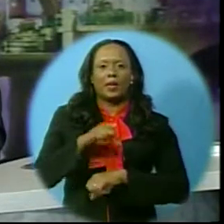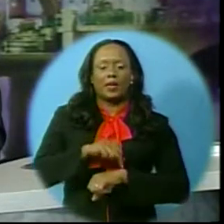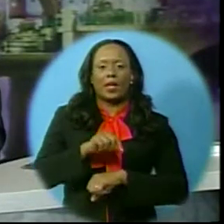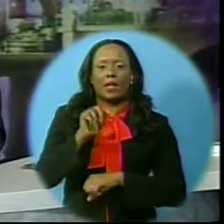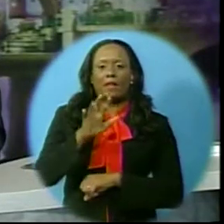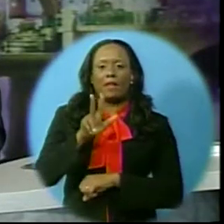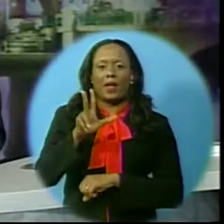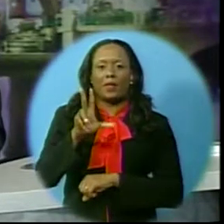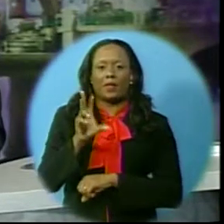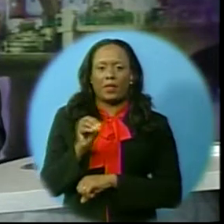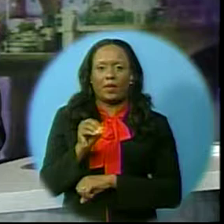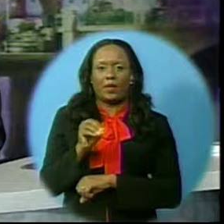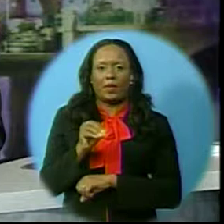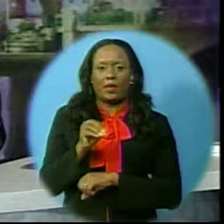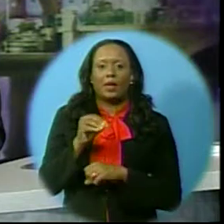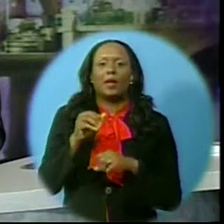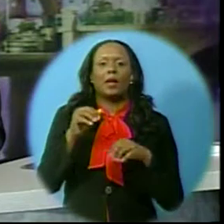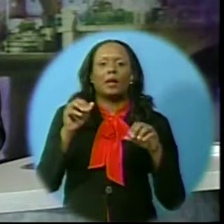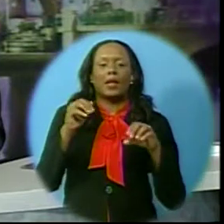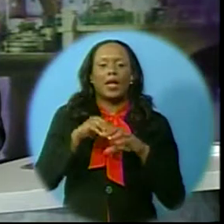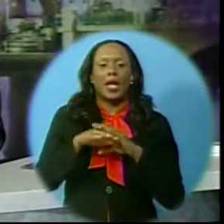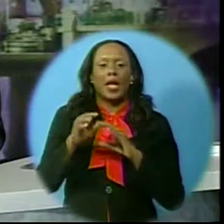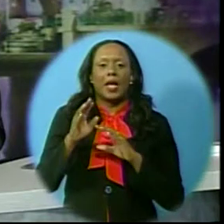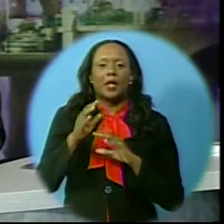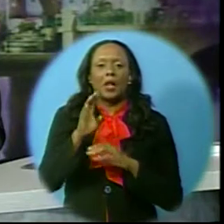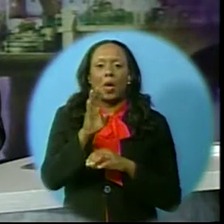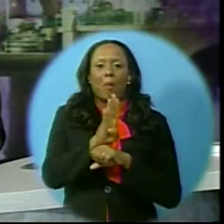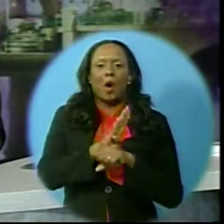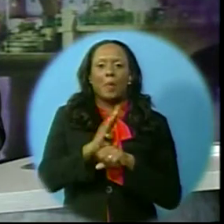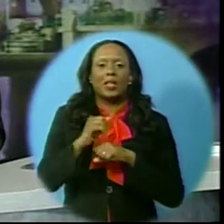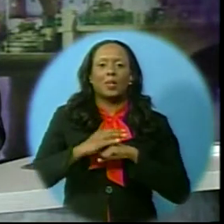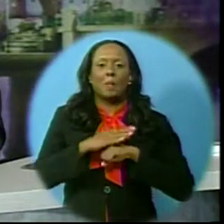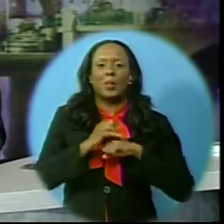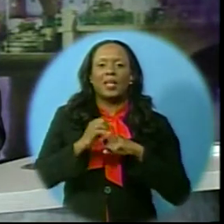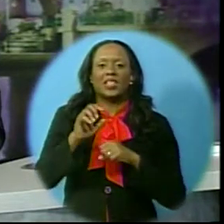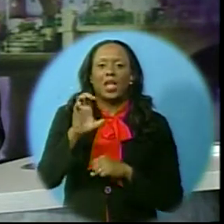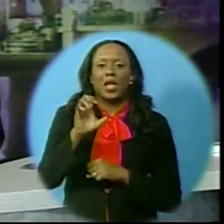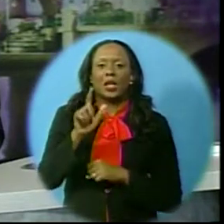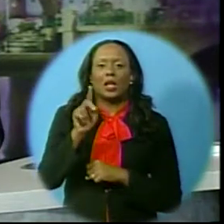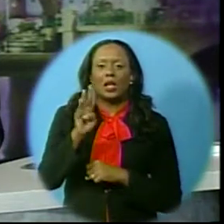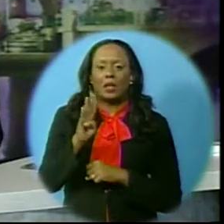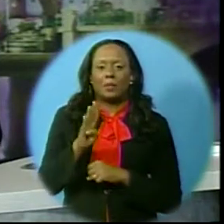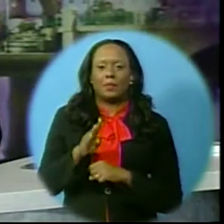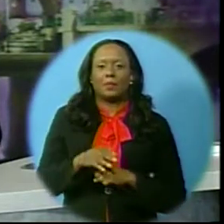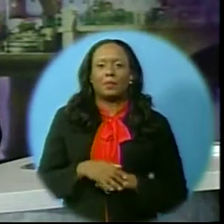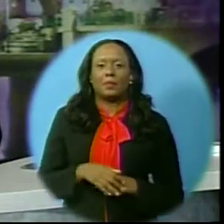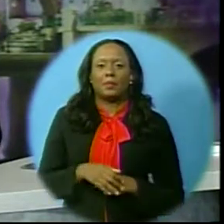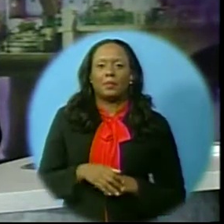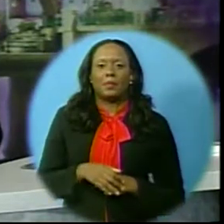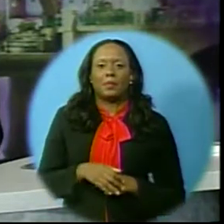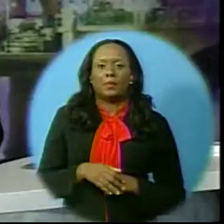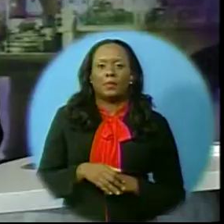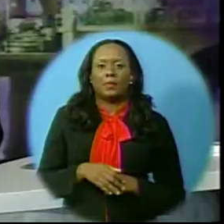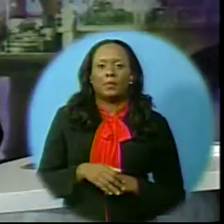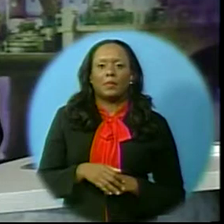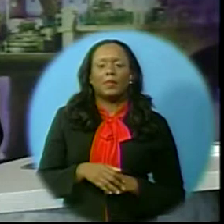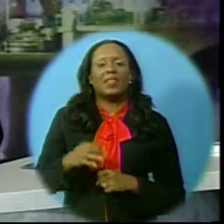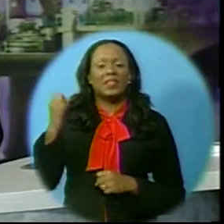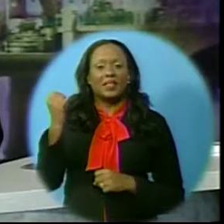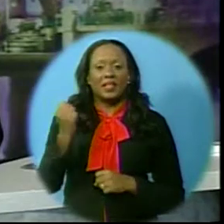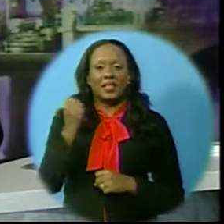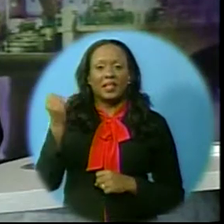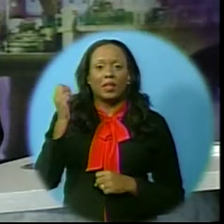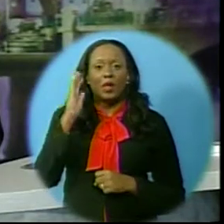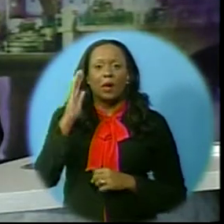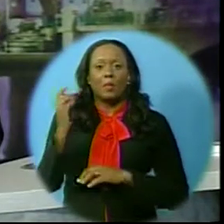Friday evening at 5:30 at Sea Rocks Dome at the Barbados Beach Club. On Saturday, there'll be the all-day Kisun Polarama from 9